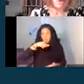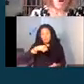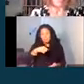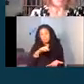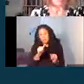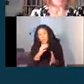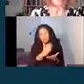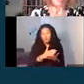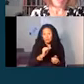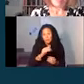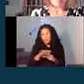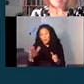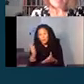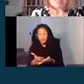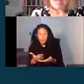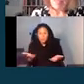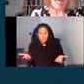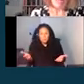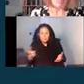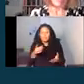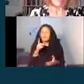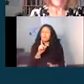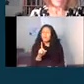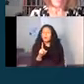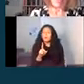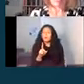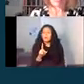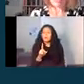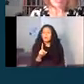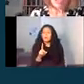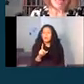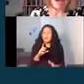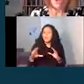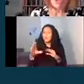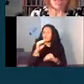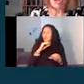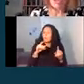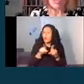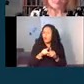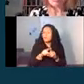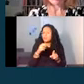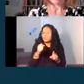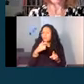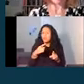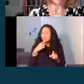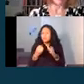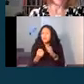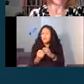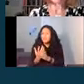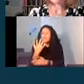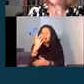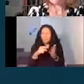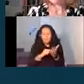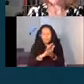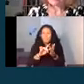may not be true, but somehow the myth arose that she carried giant thistle seeds in her handbag